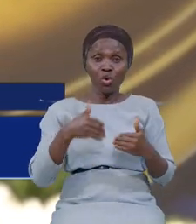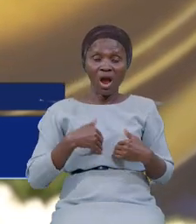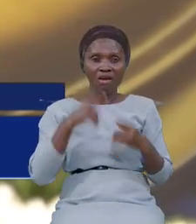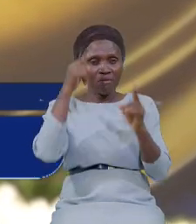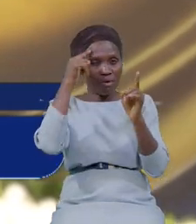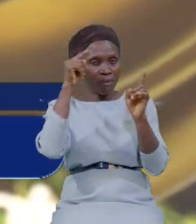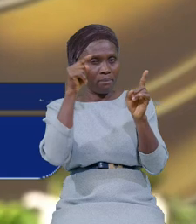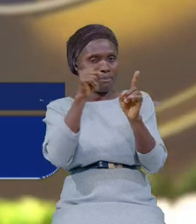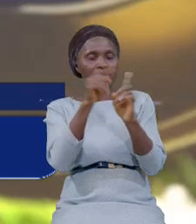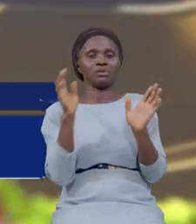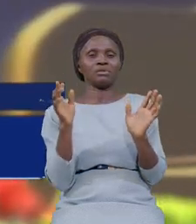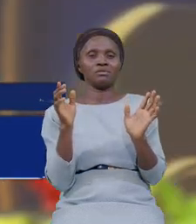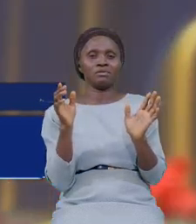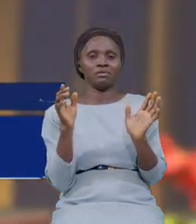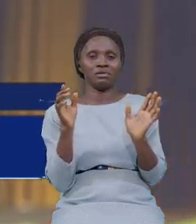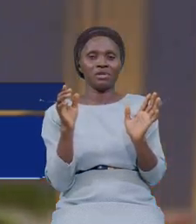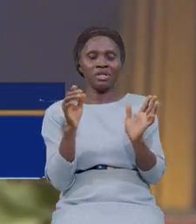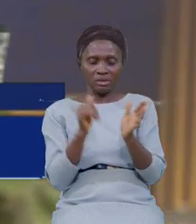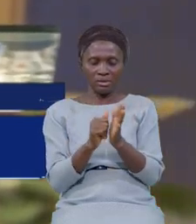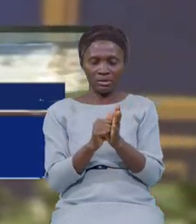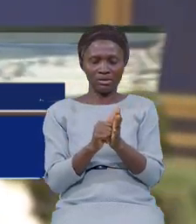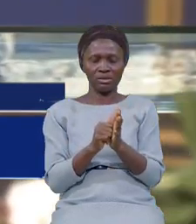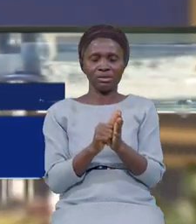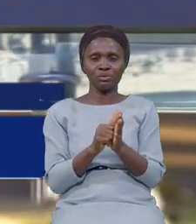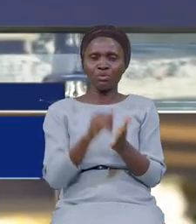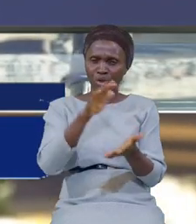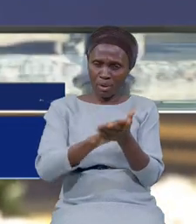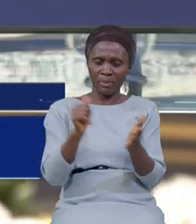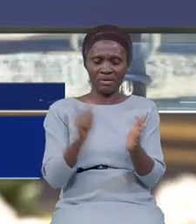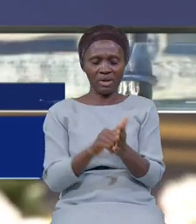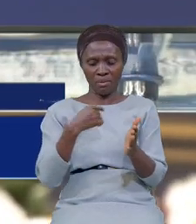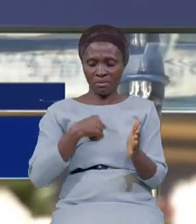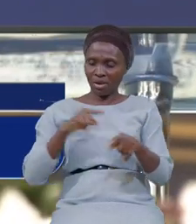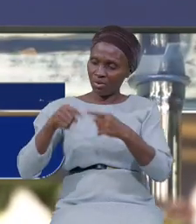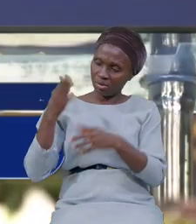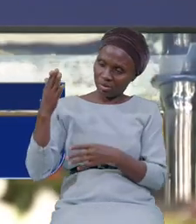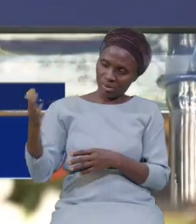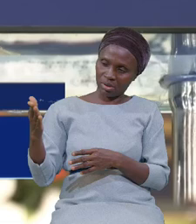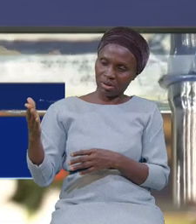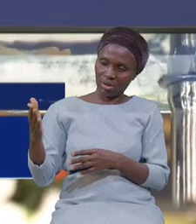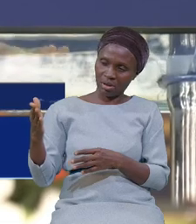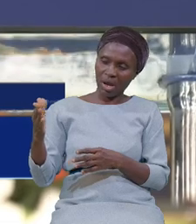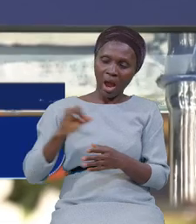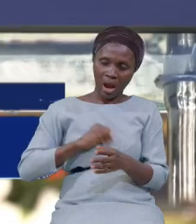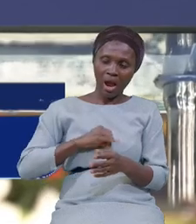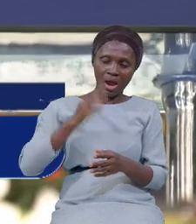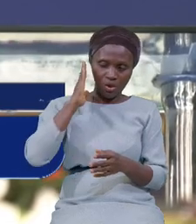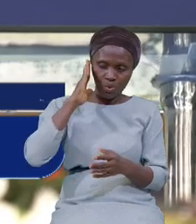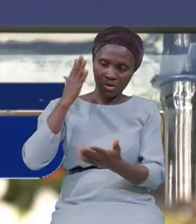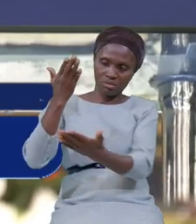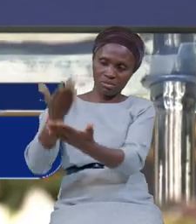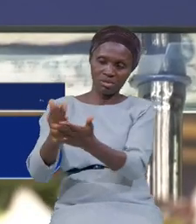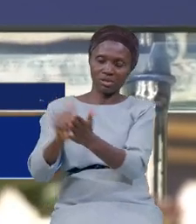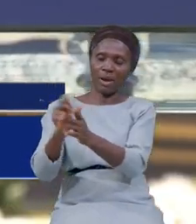objectives. I'm doing this or that. I'm going here to reach that place. I'm